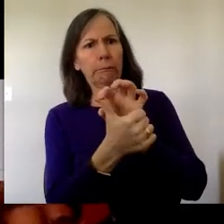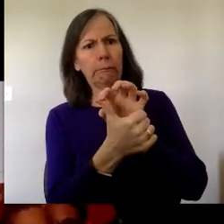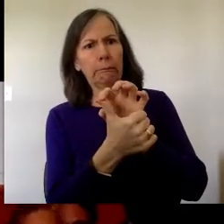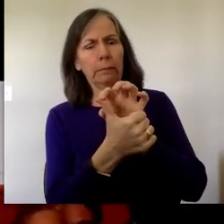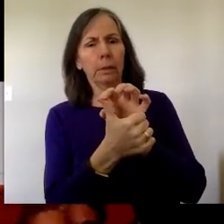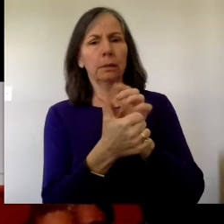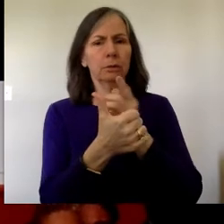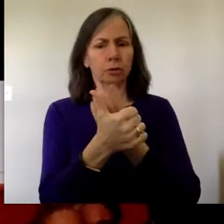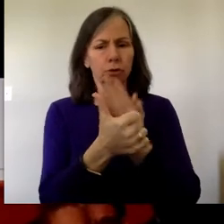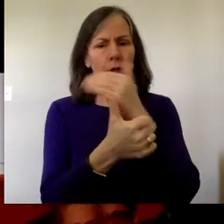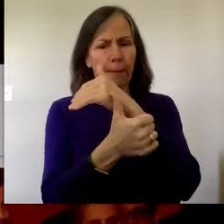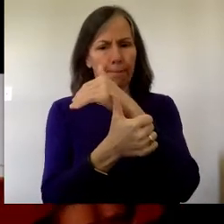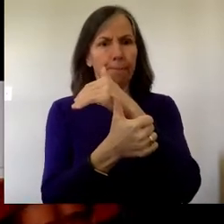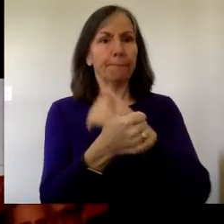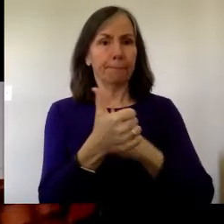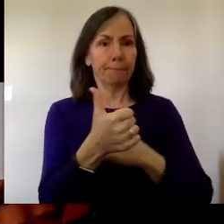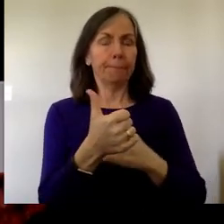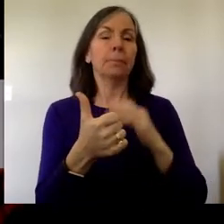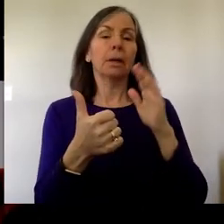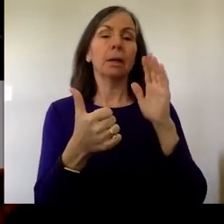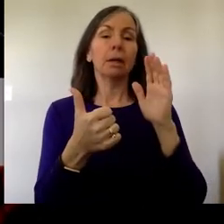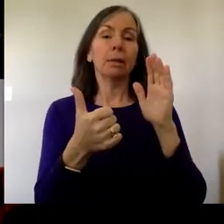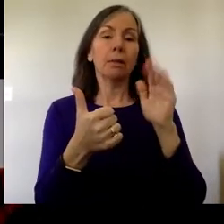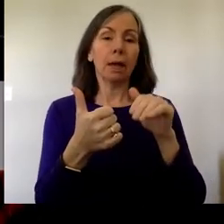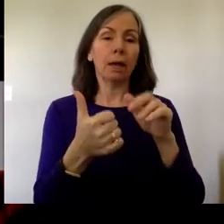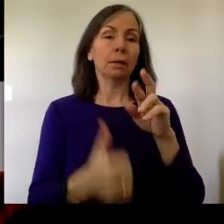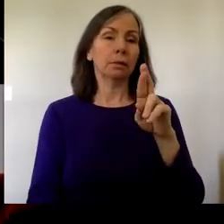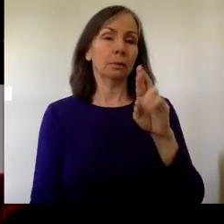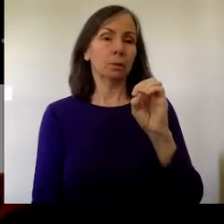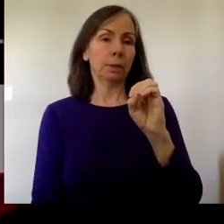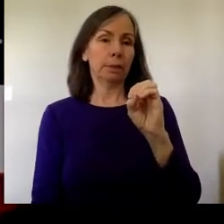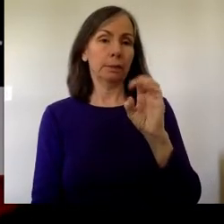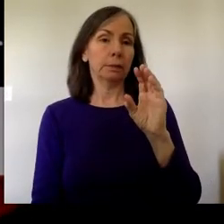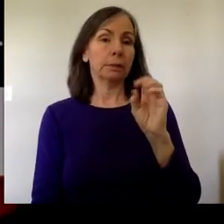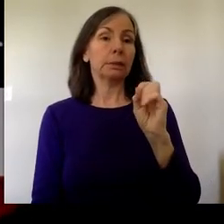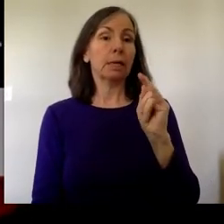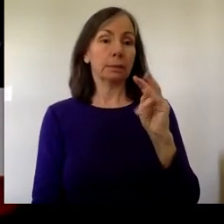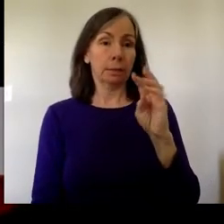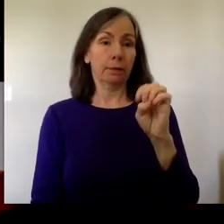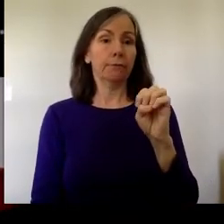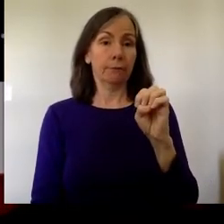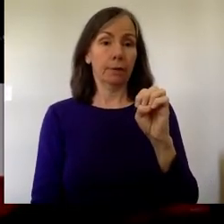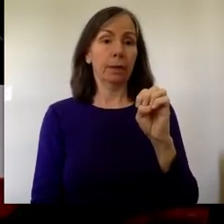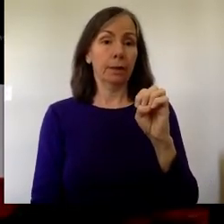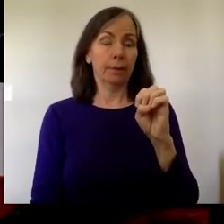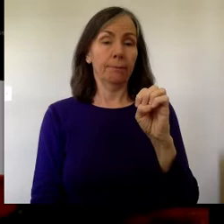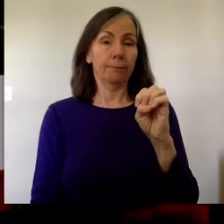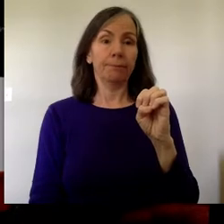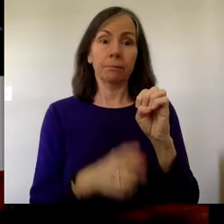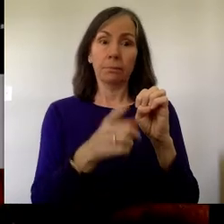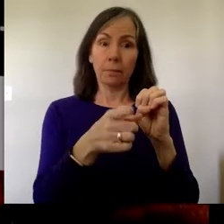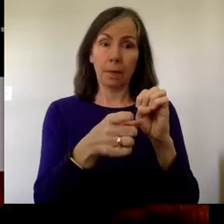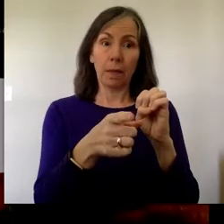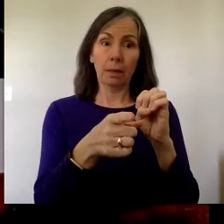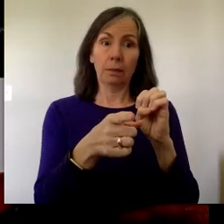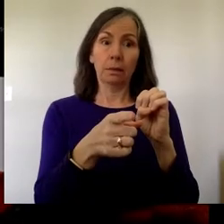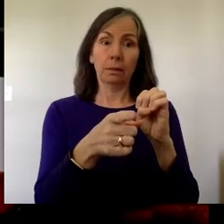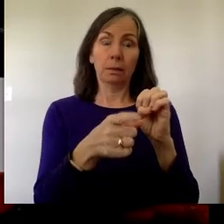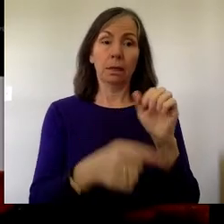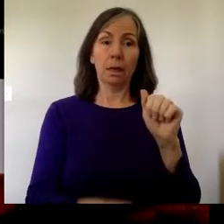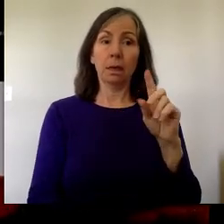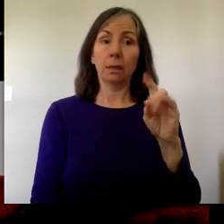like shape like this, or like Adele's thumb. Check that out. Super, super hitchhikery. Then you would